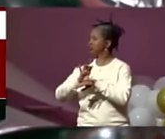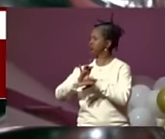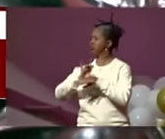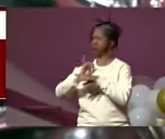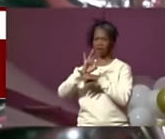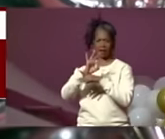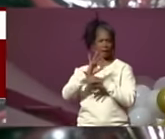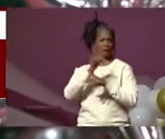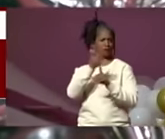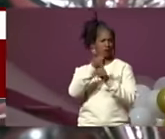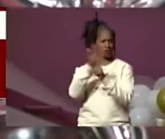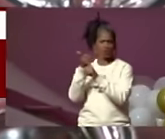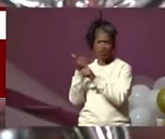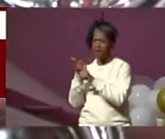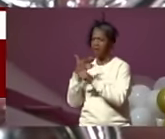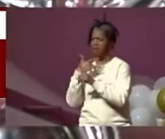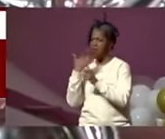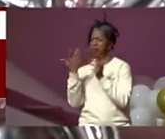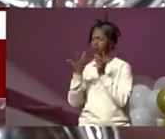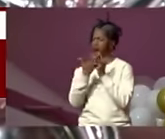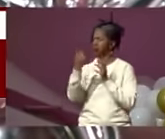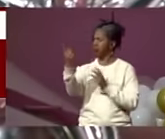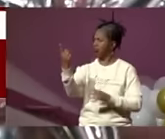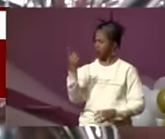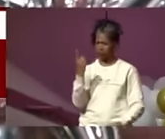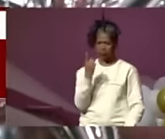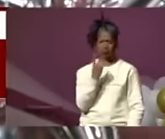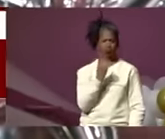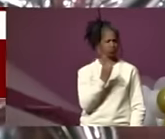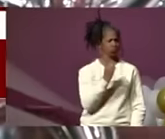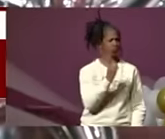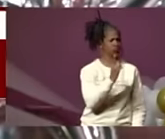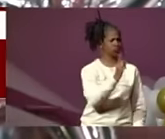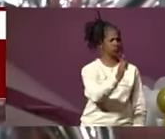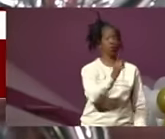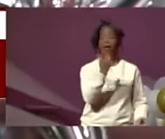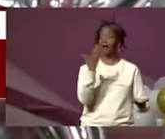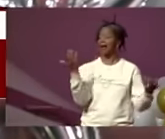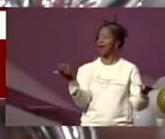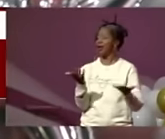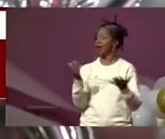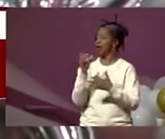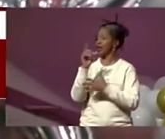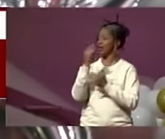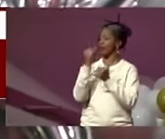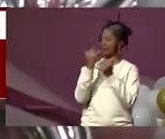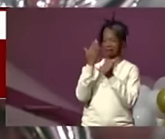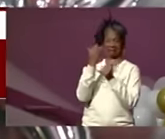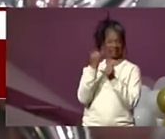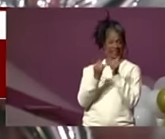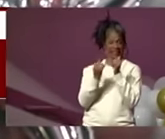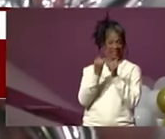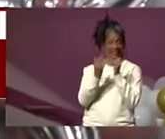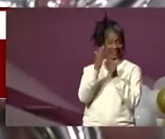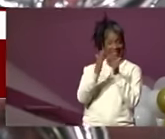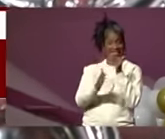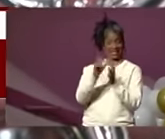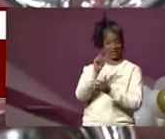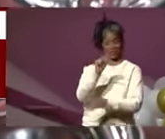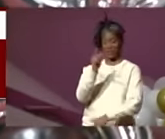now, stand up, step out, come on down. Let's join church in 23. Begin 24. With